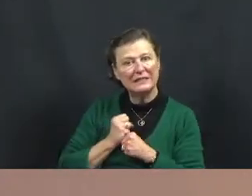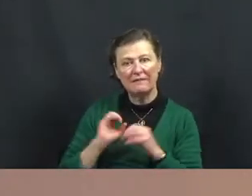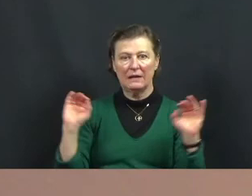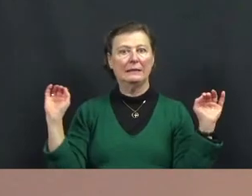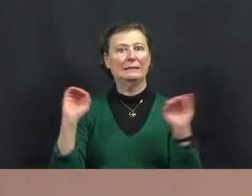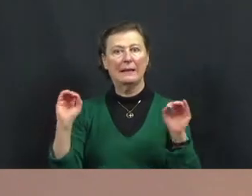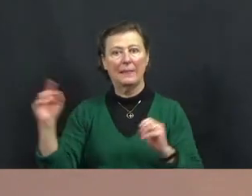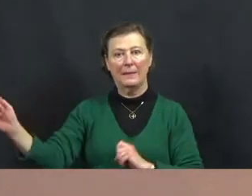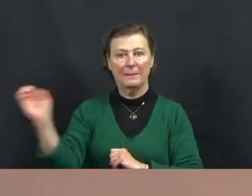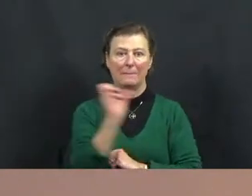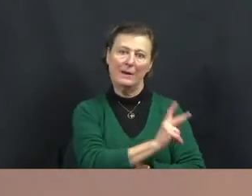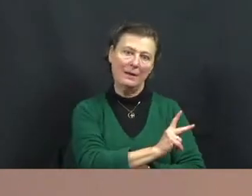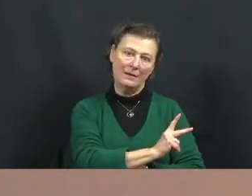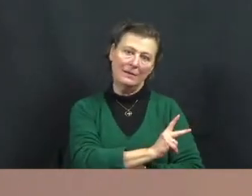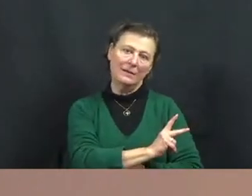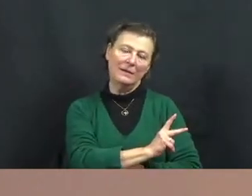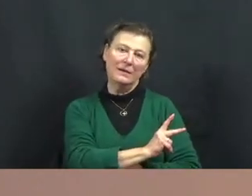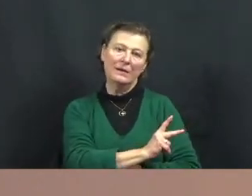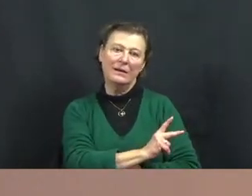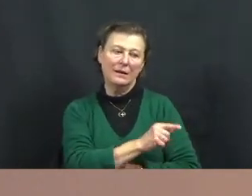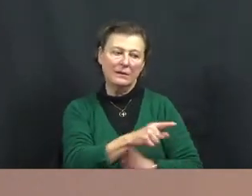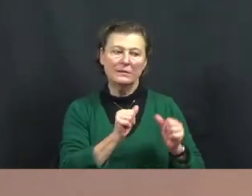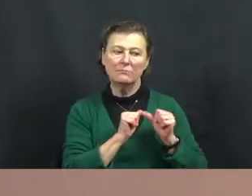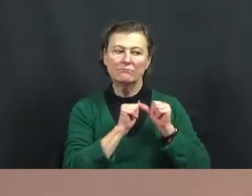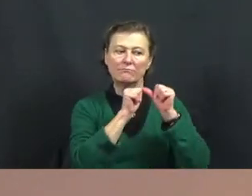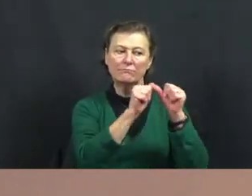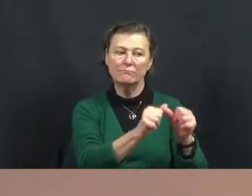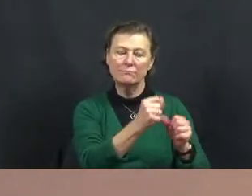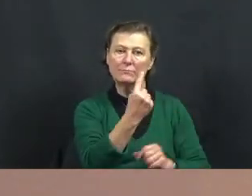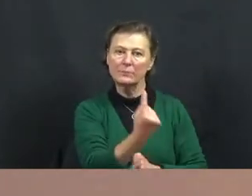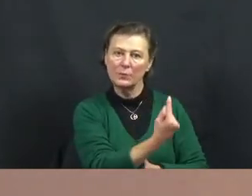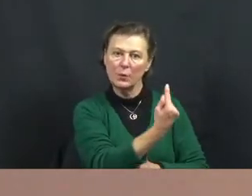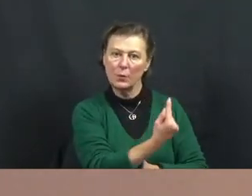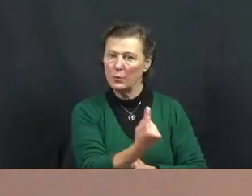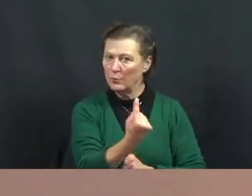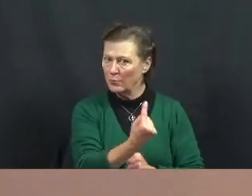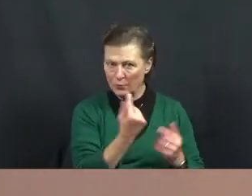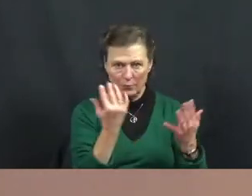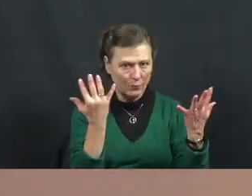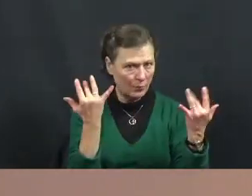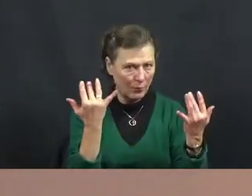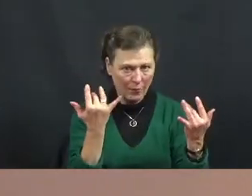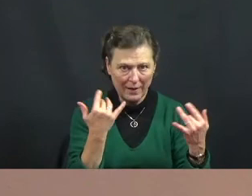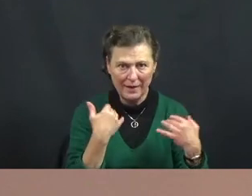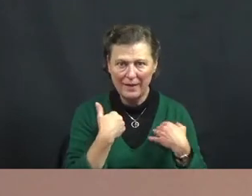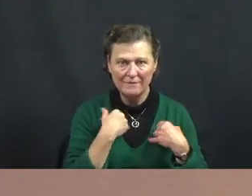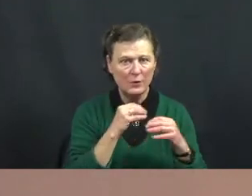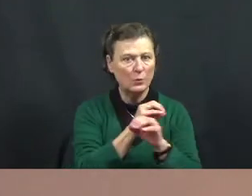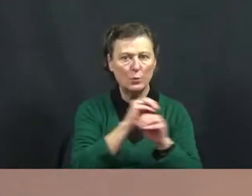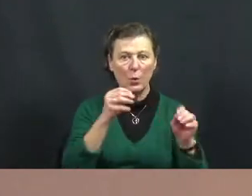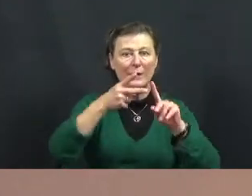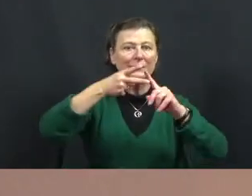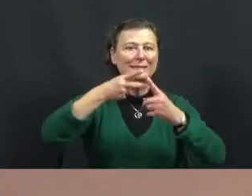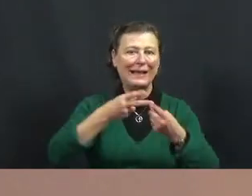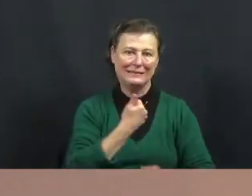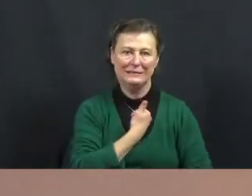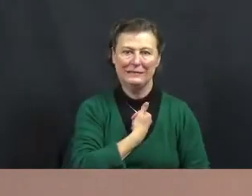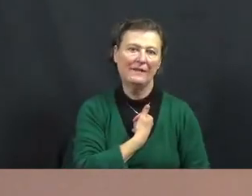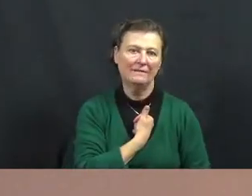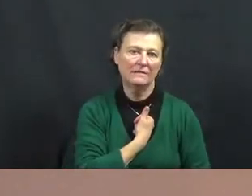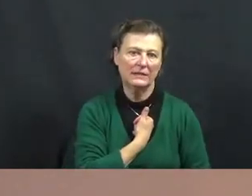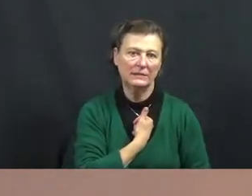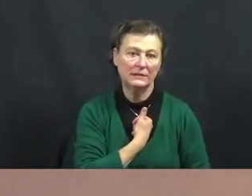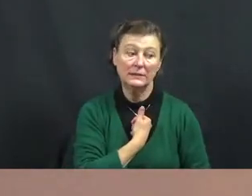return. He remained alone because he found no second self.